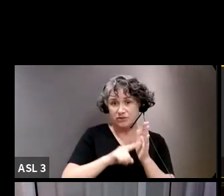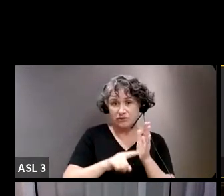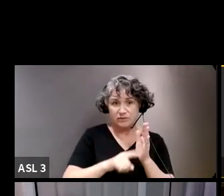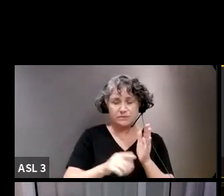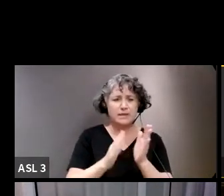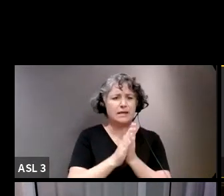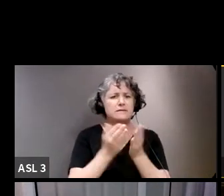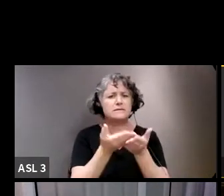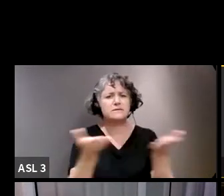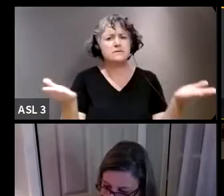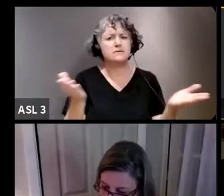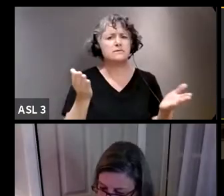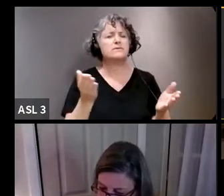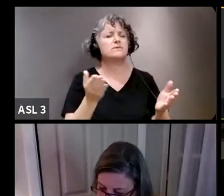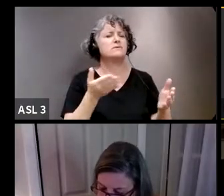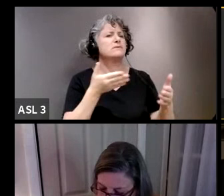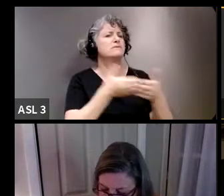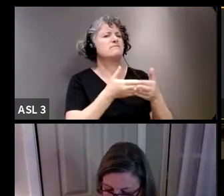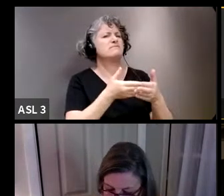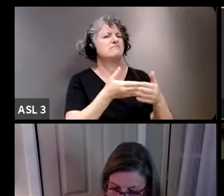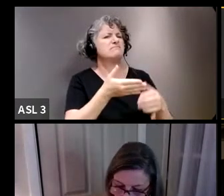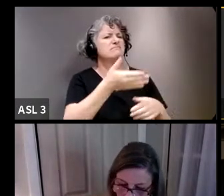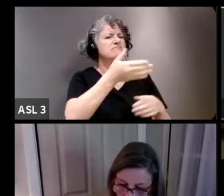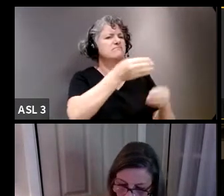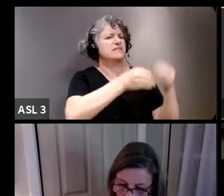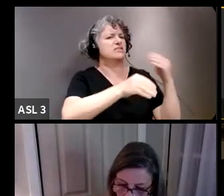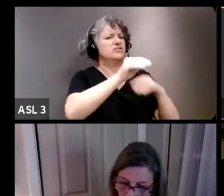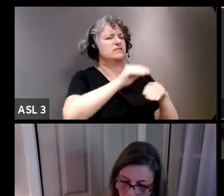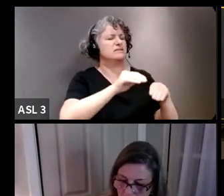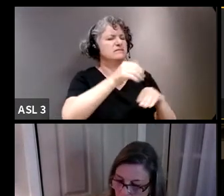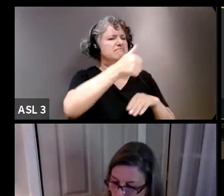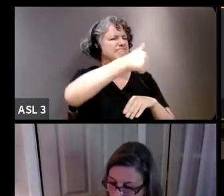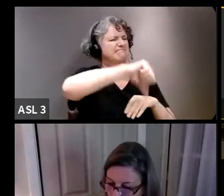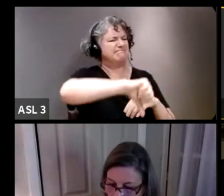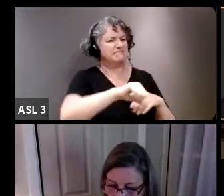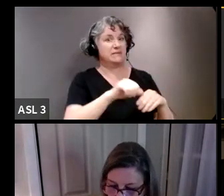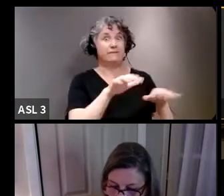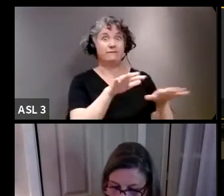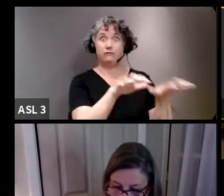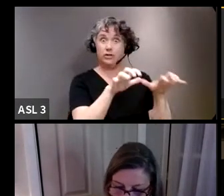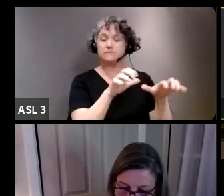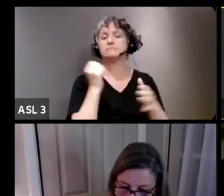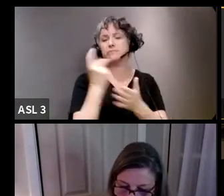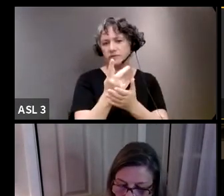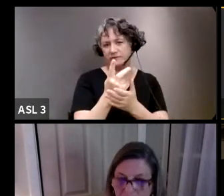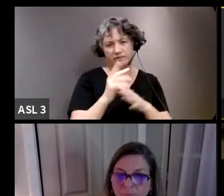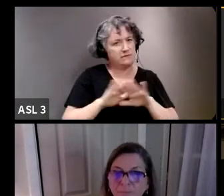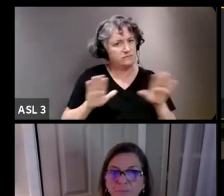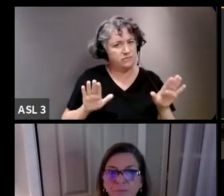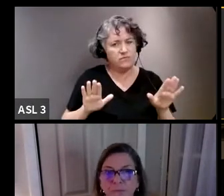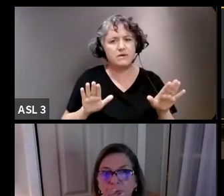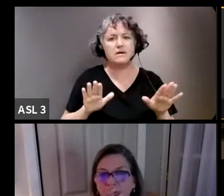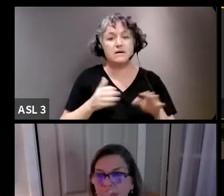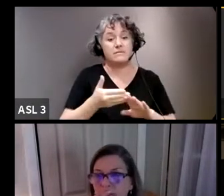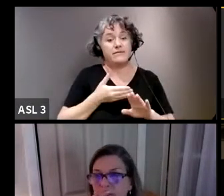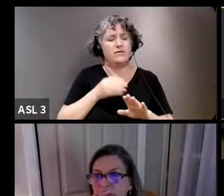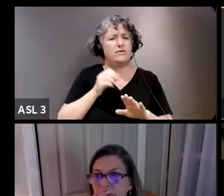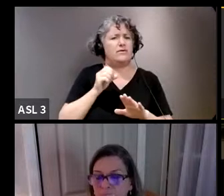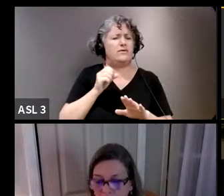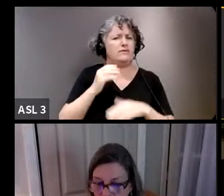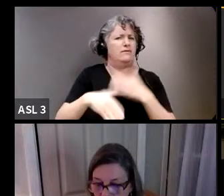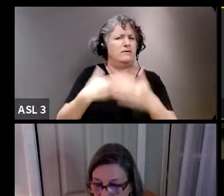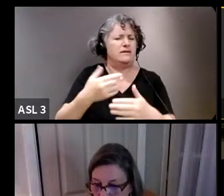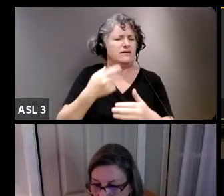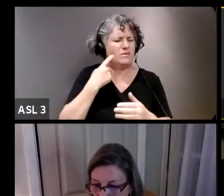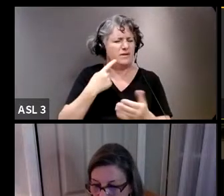against the proposed draft budget and instead only approve a freeze just before i get into what i plan to speak about i do want to address a few things that came up in this